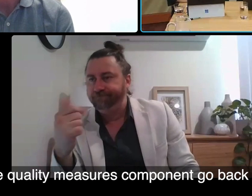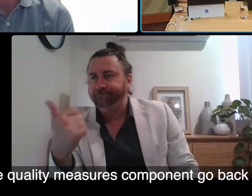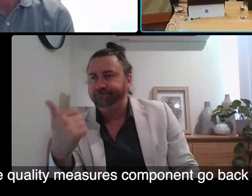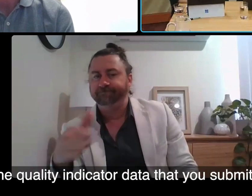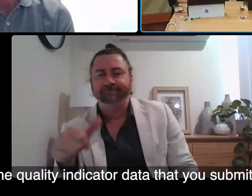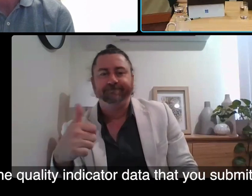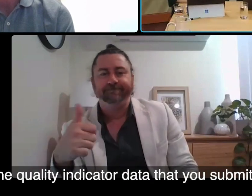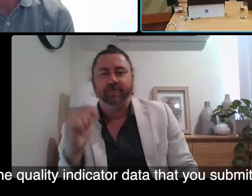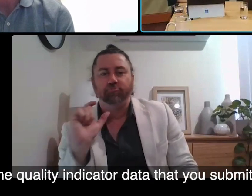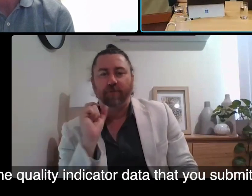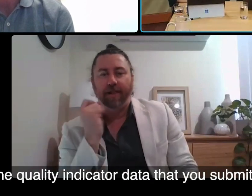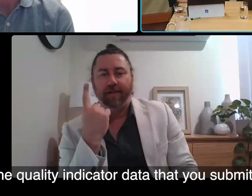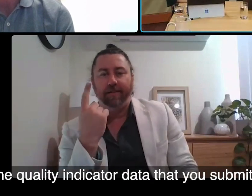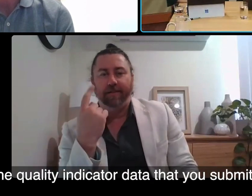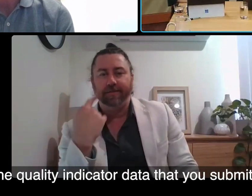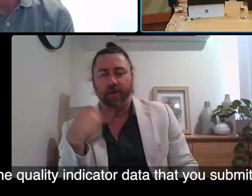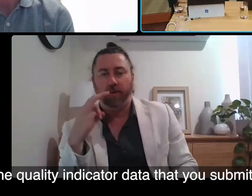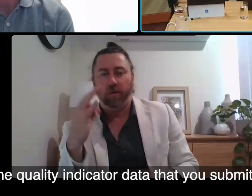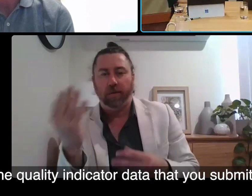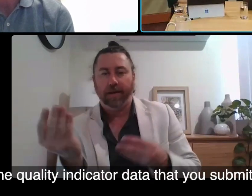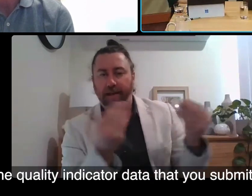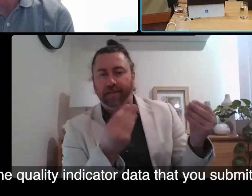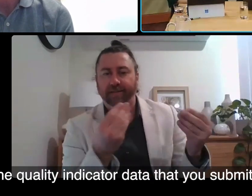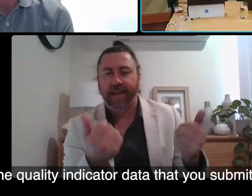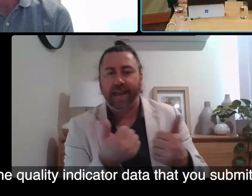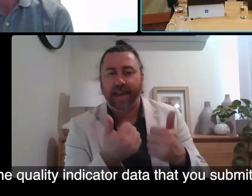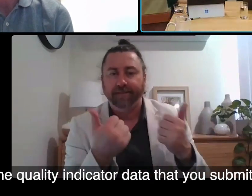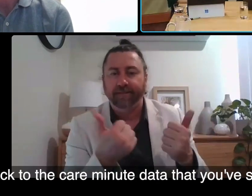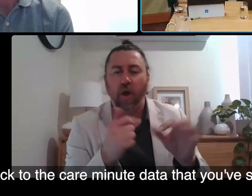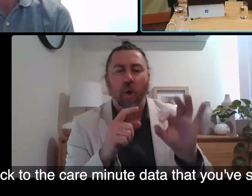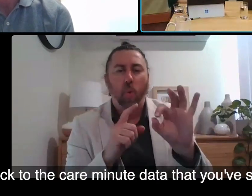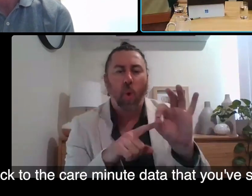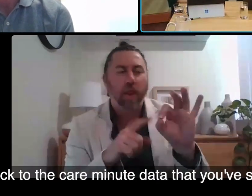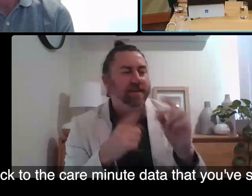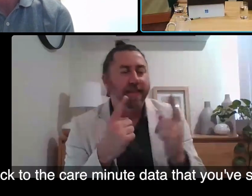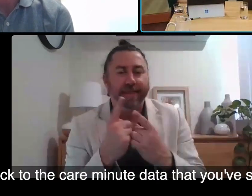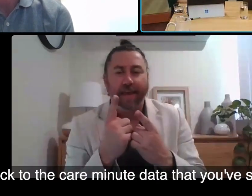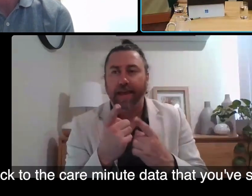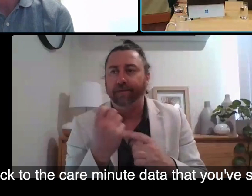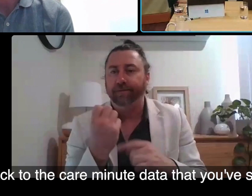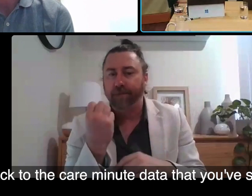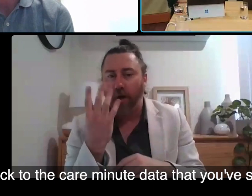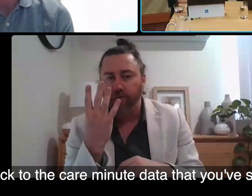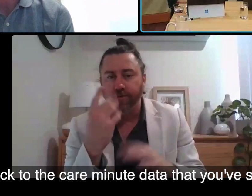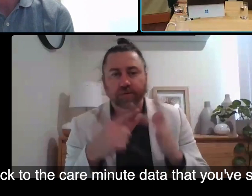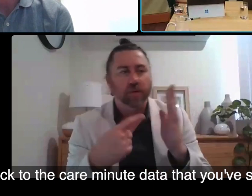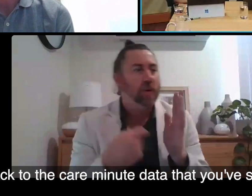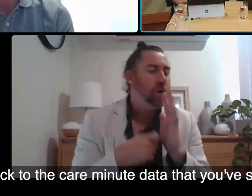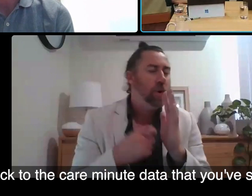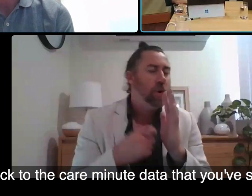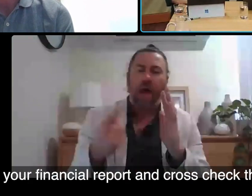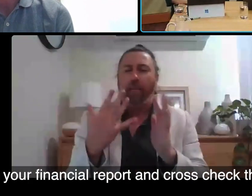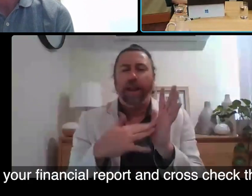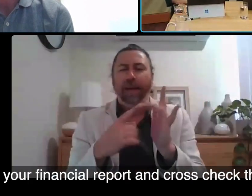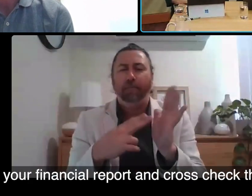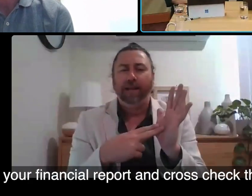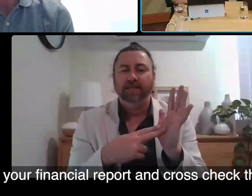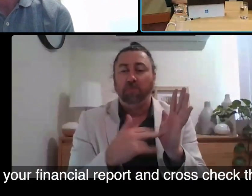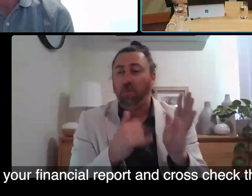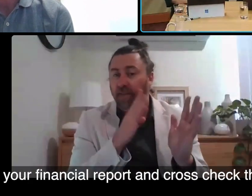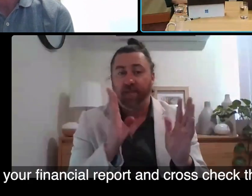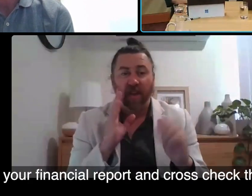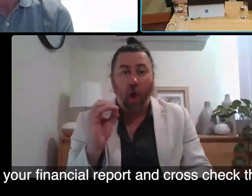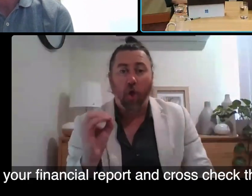component, go back and check the quality indicator data that you submitted. Go back to the care minute data that you've submitted in